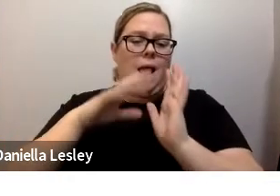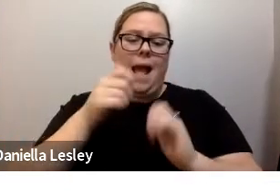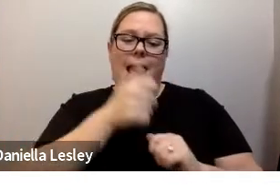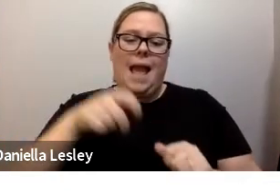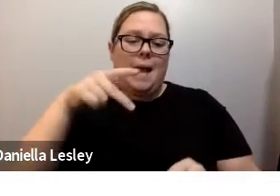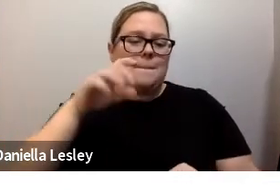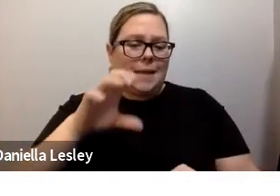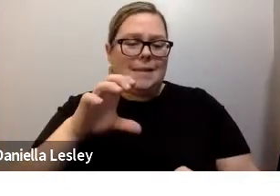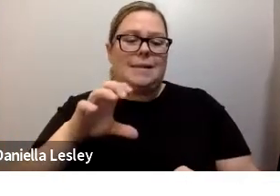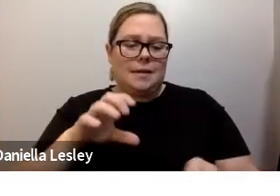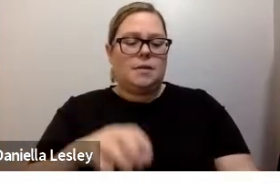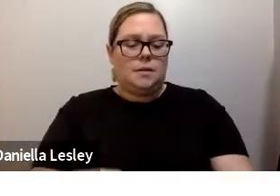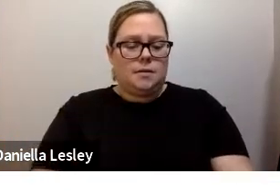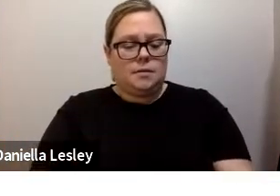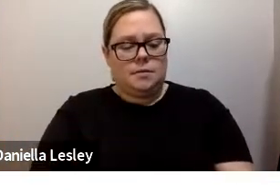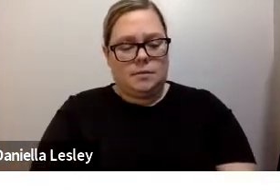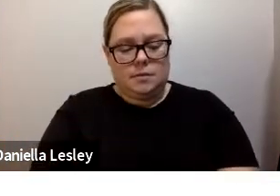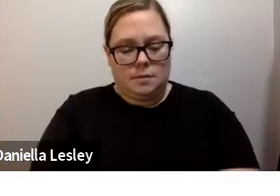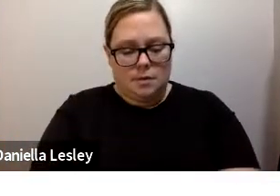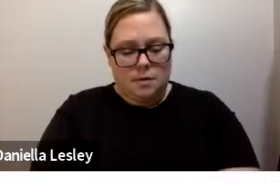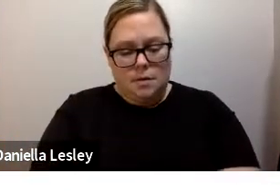game controller. Next, please.